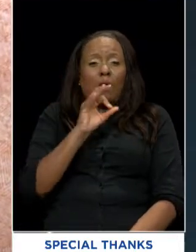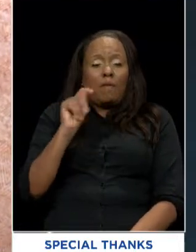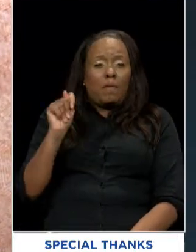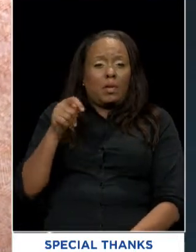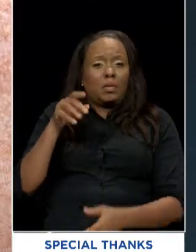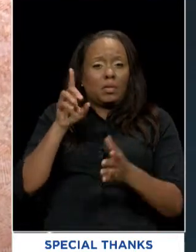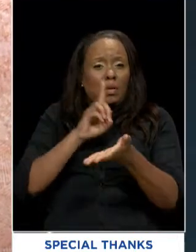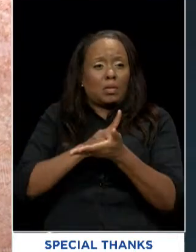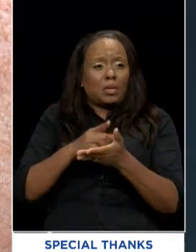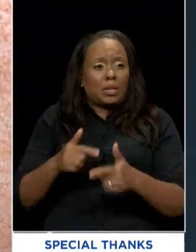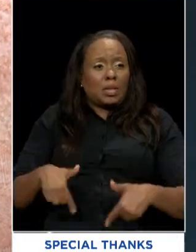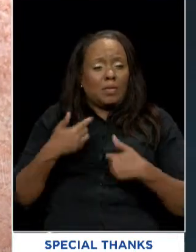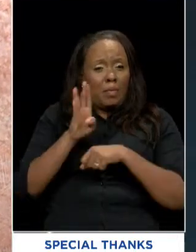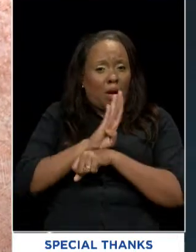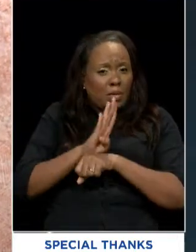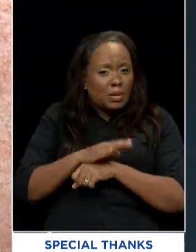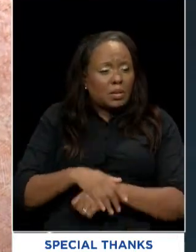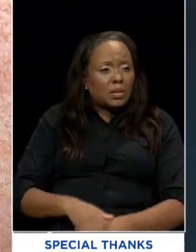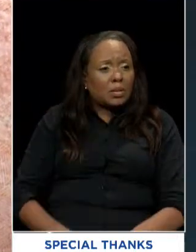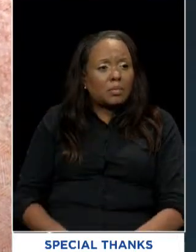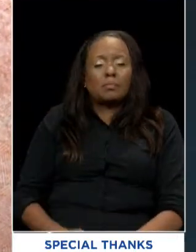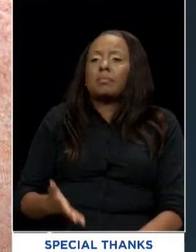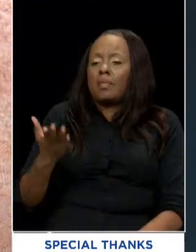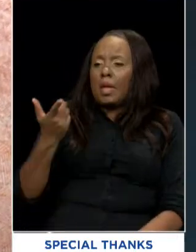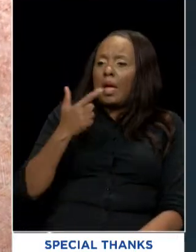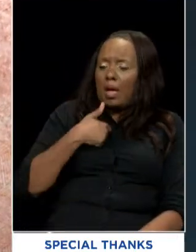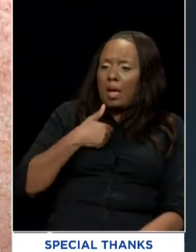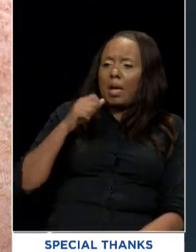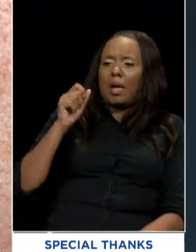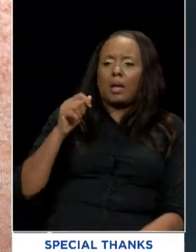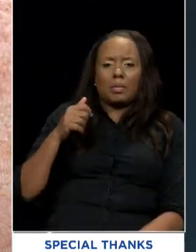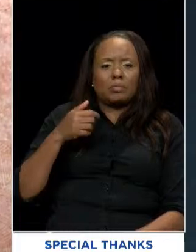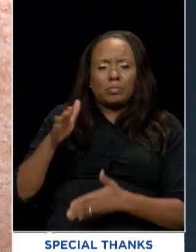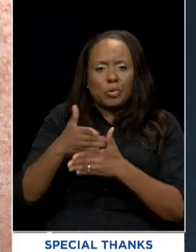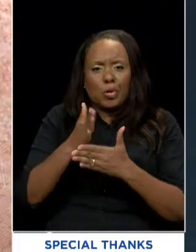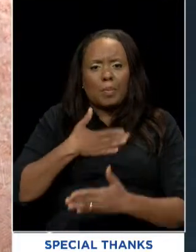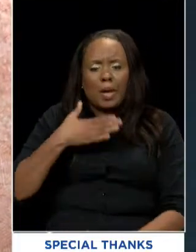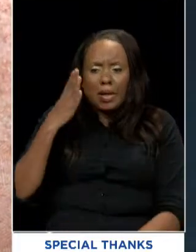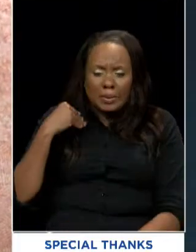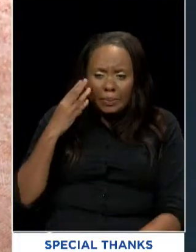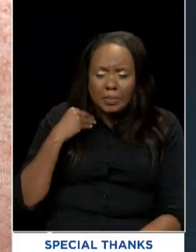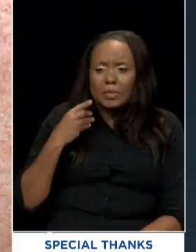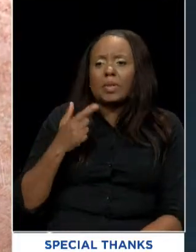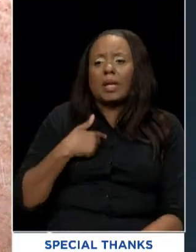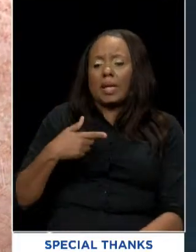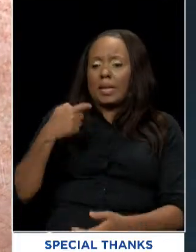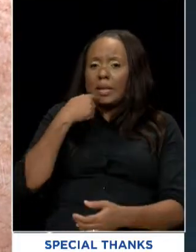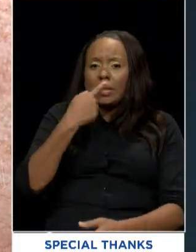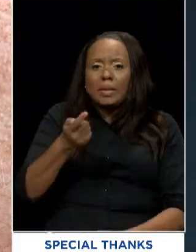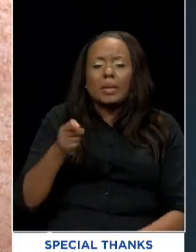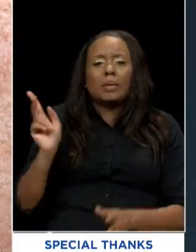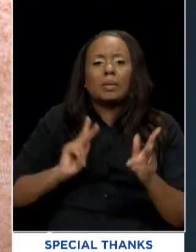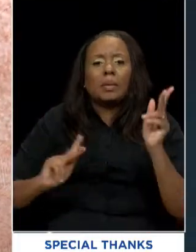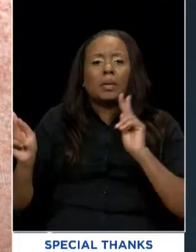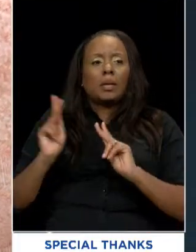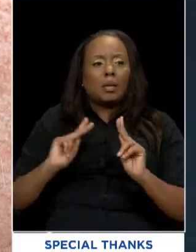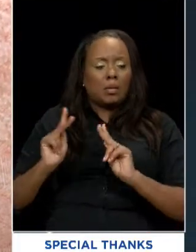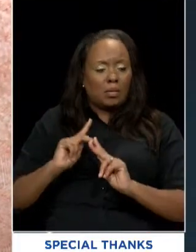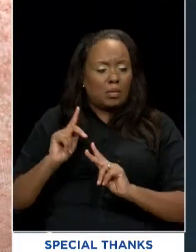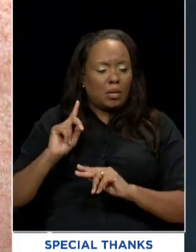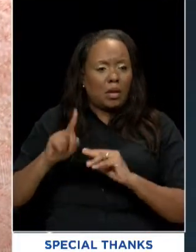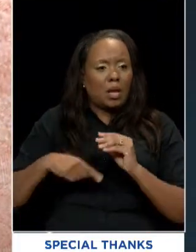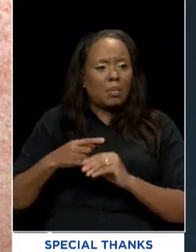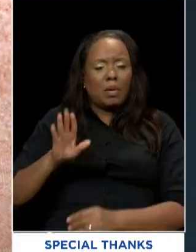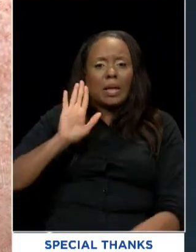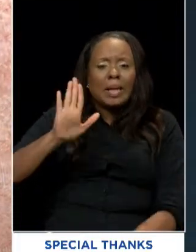Well, but I can speak from my point of view and what I say. I usually tell patients, I give them education about what they can see, what they